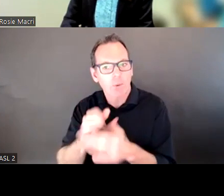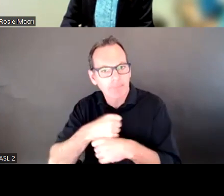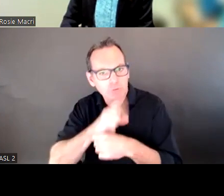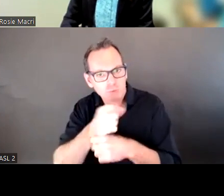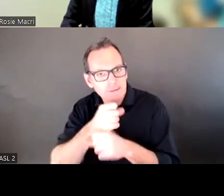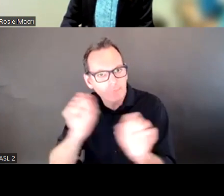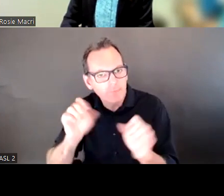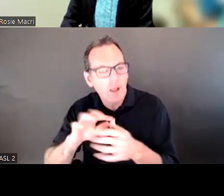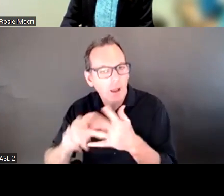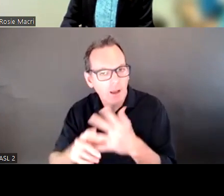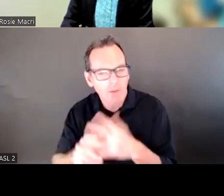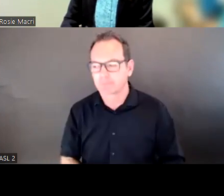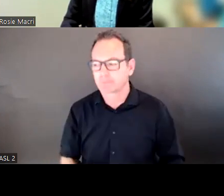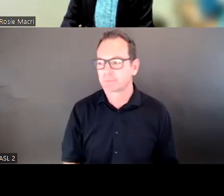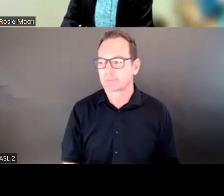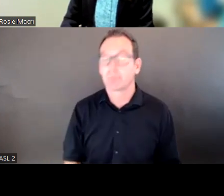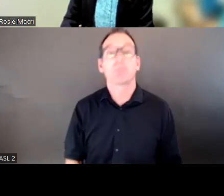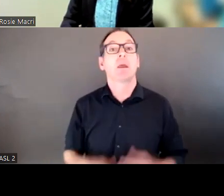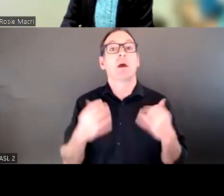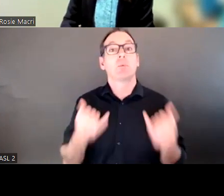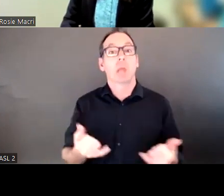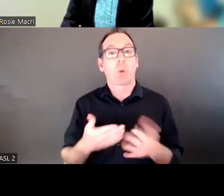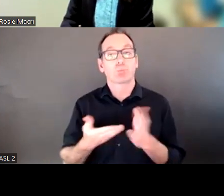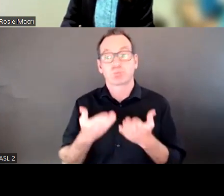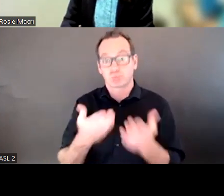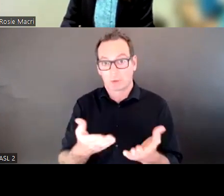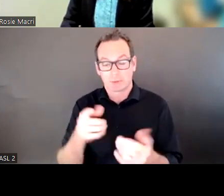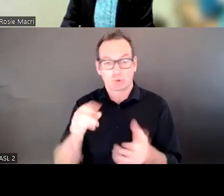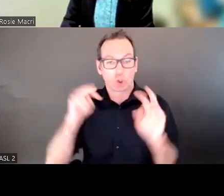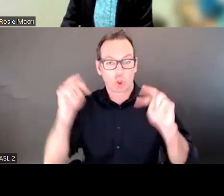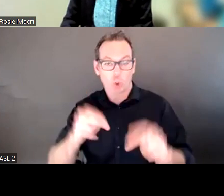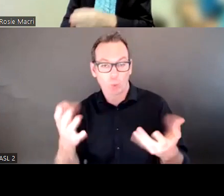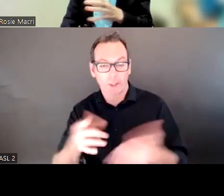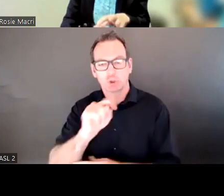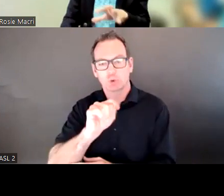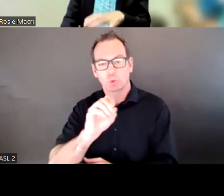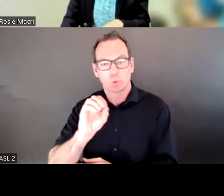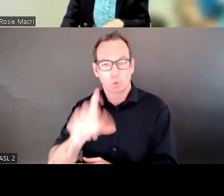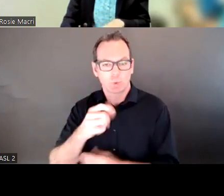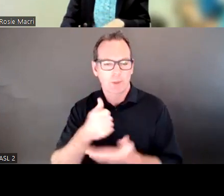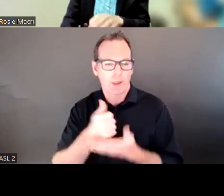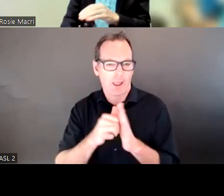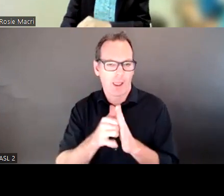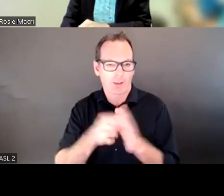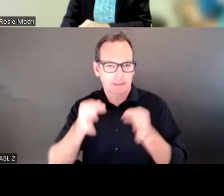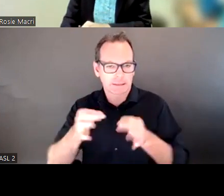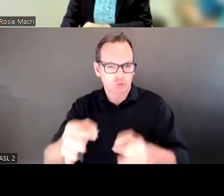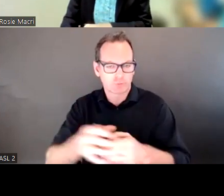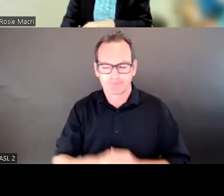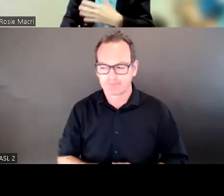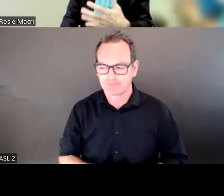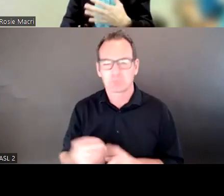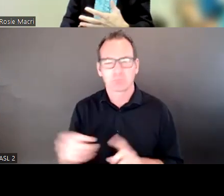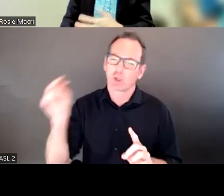earlier. And what I want to start with is just to think about what an ethics issue is, right? When we think about elder abuse and